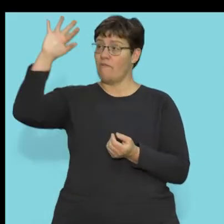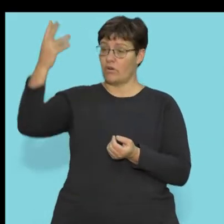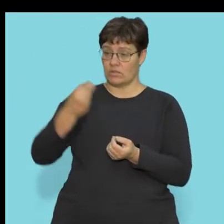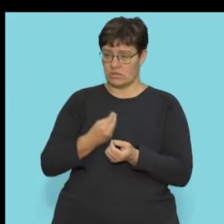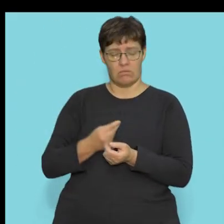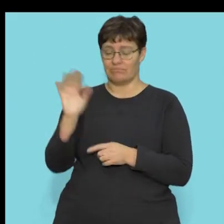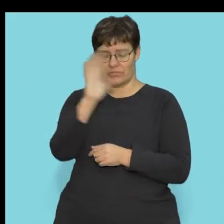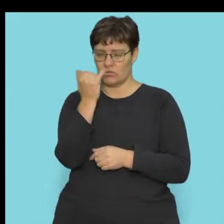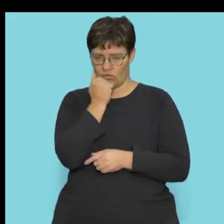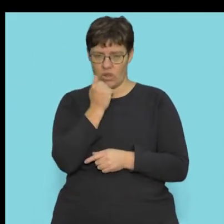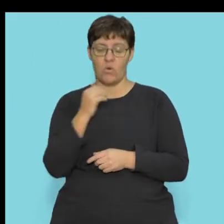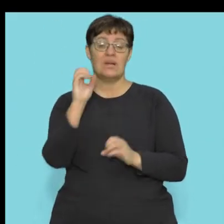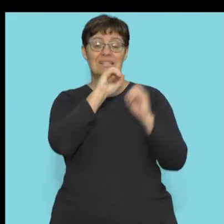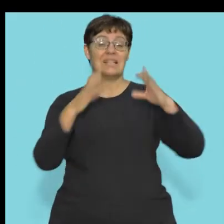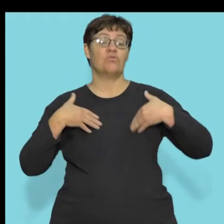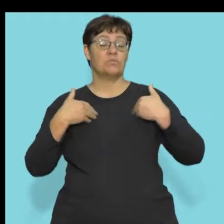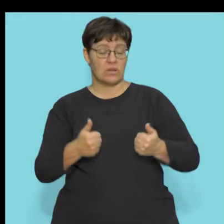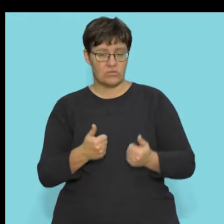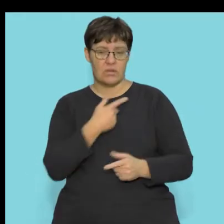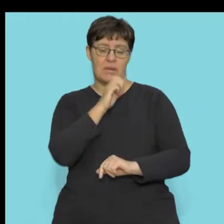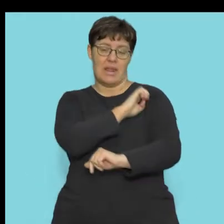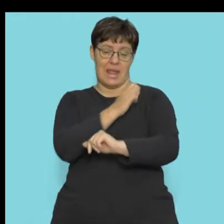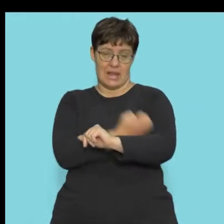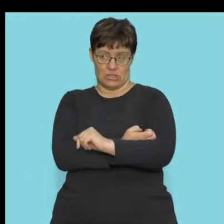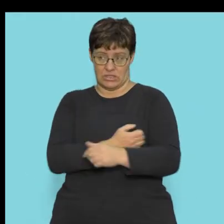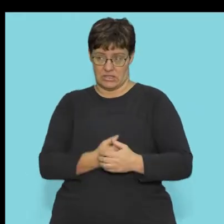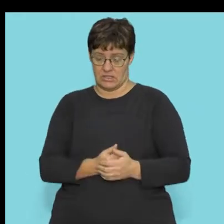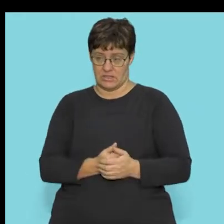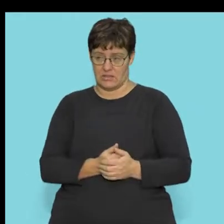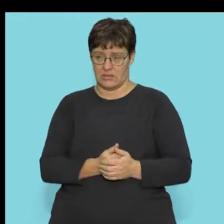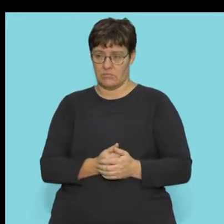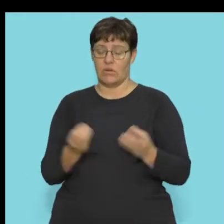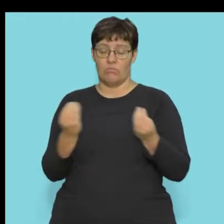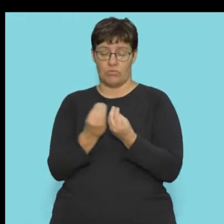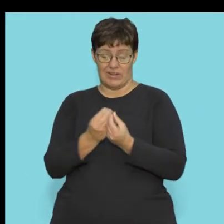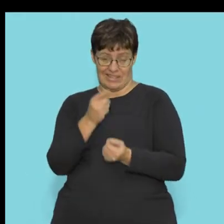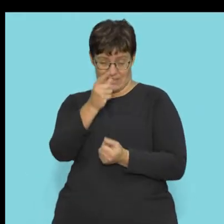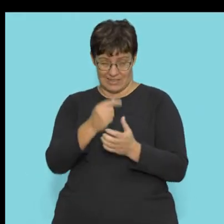photosynthesis respiration is energy. So that's going to be a product.